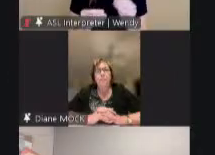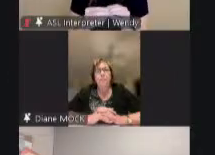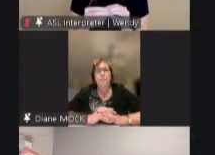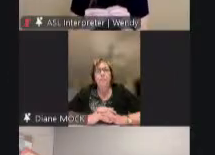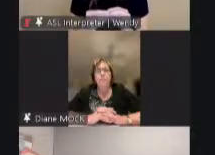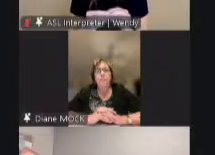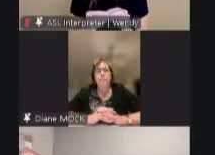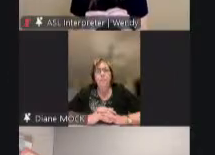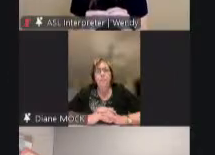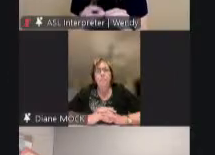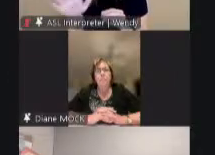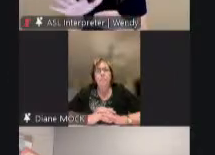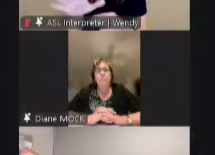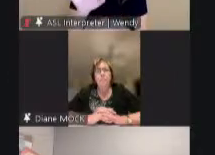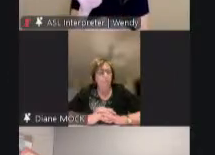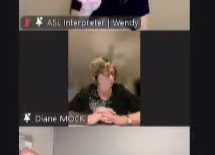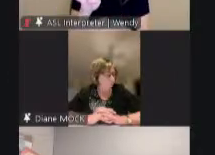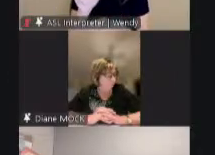and call it